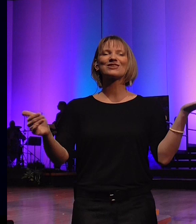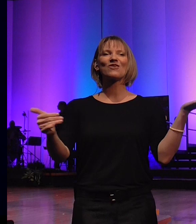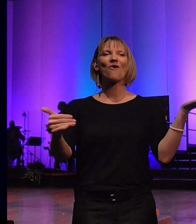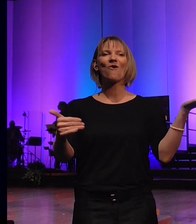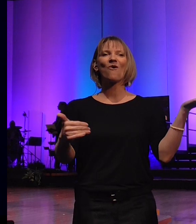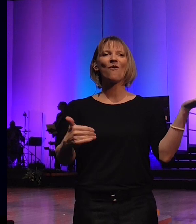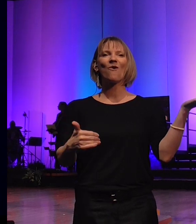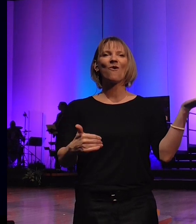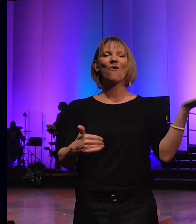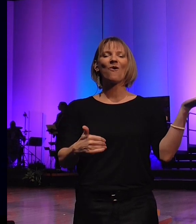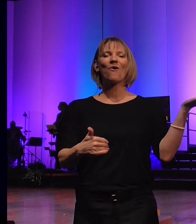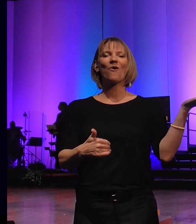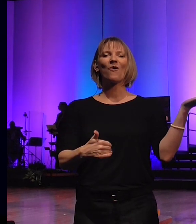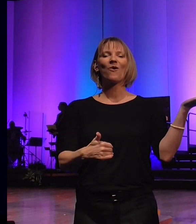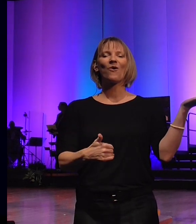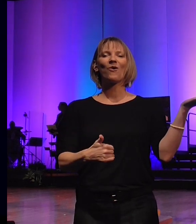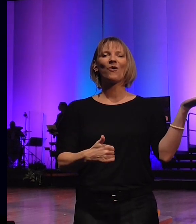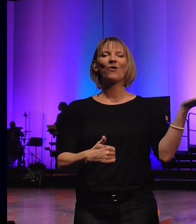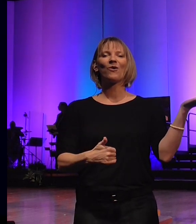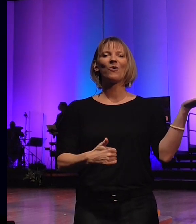my soul.